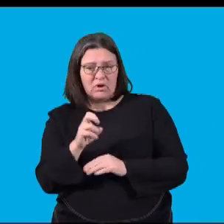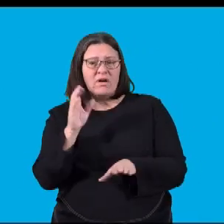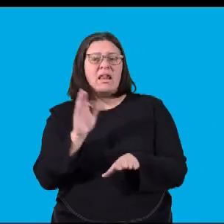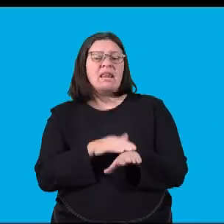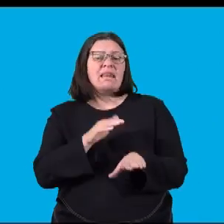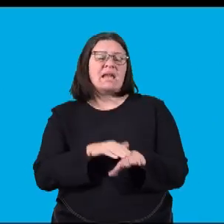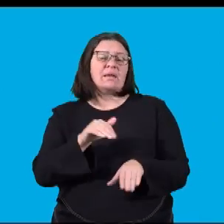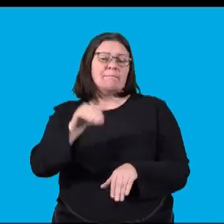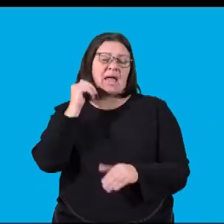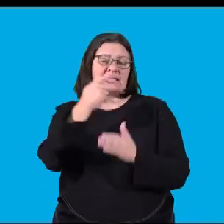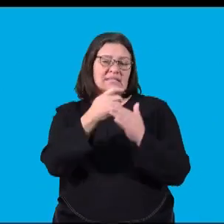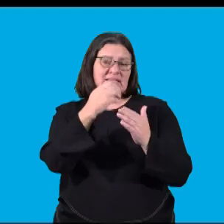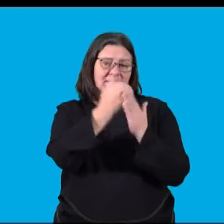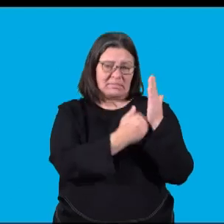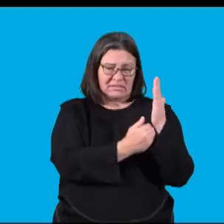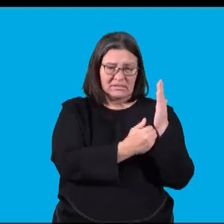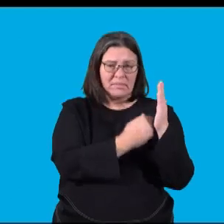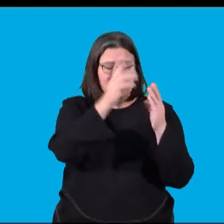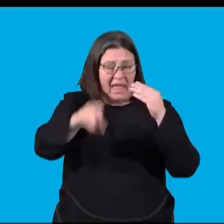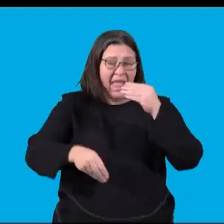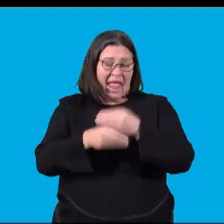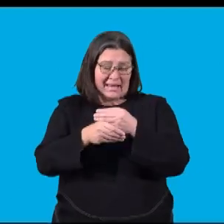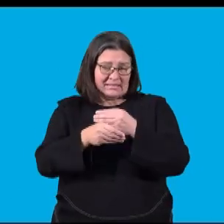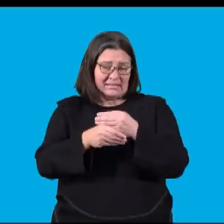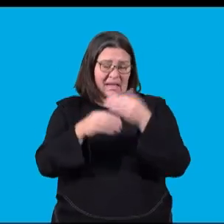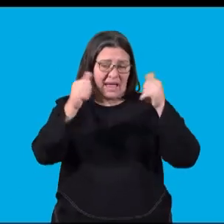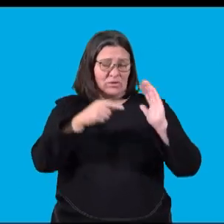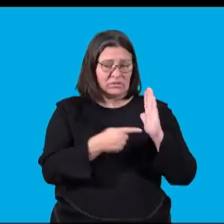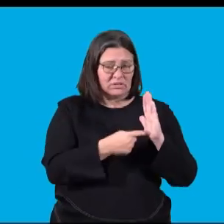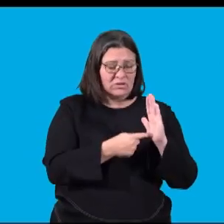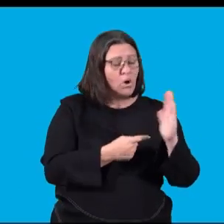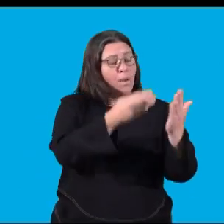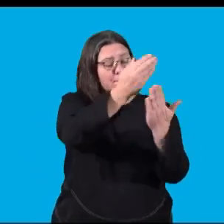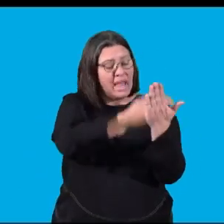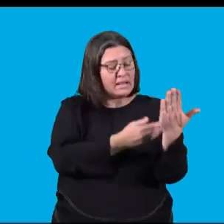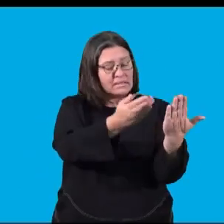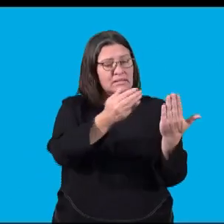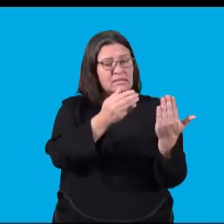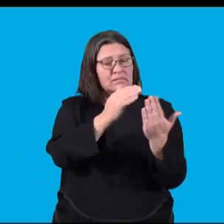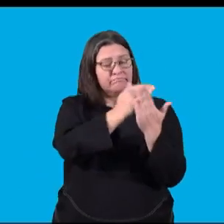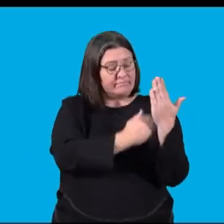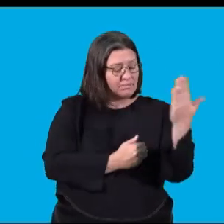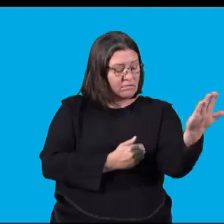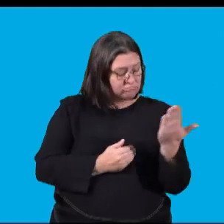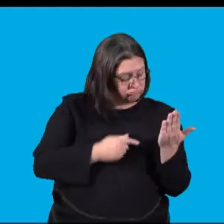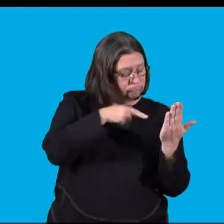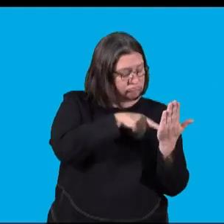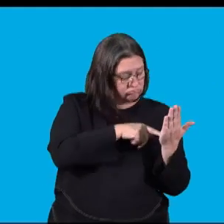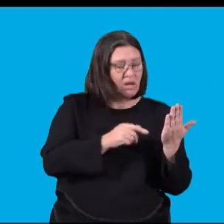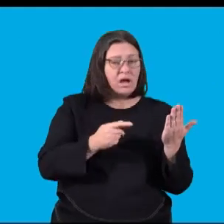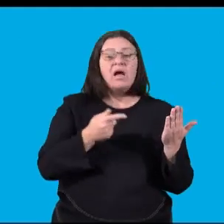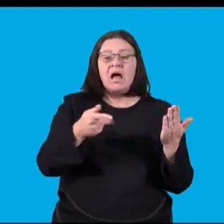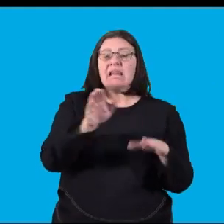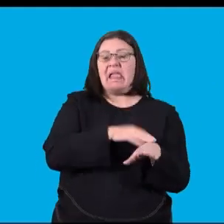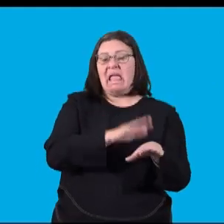200 on a late bank statement to be brought into account. So we have received the bank statement and that bank